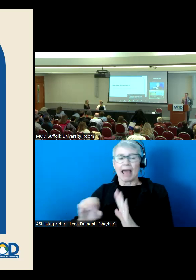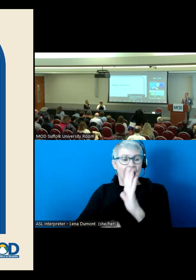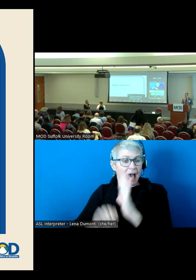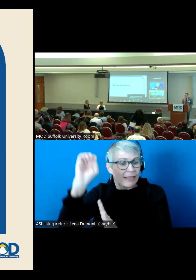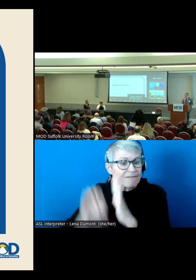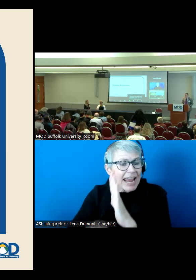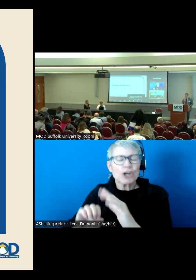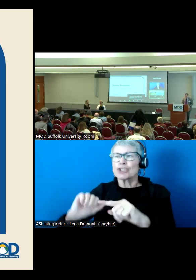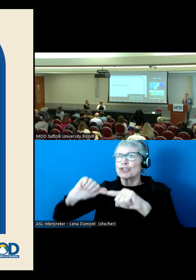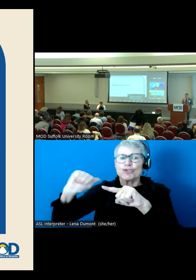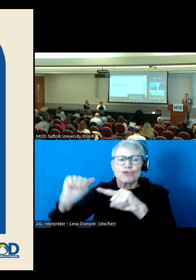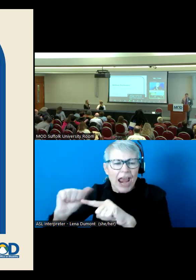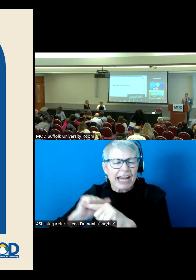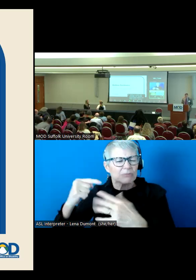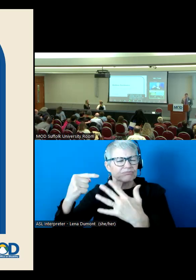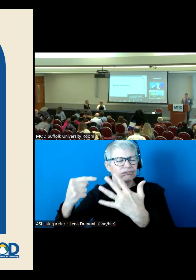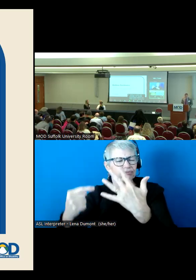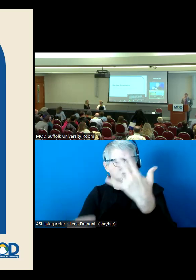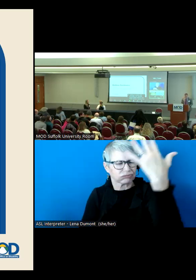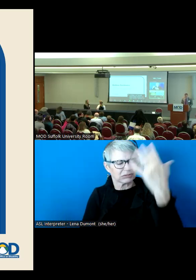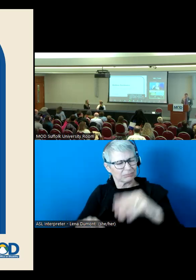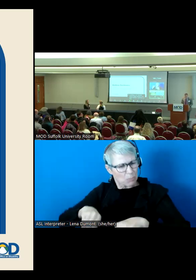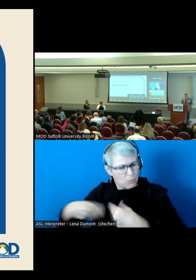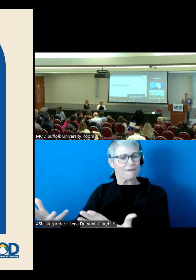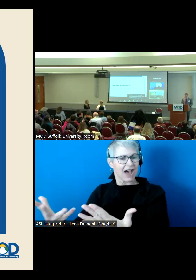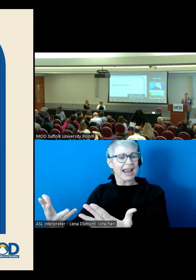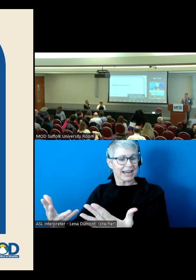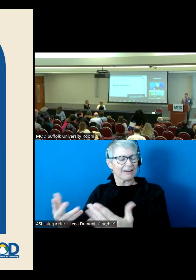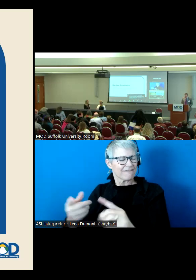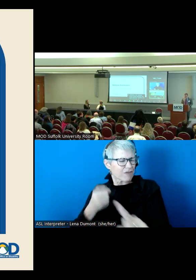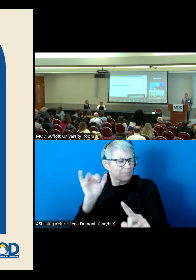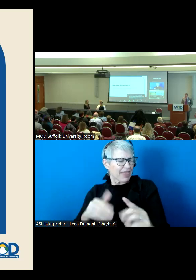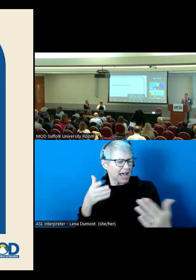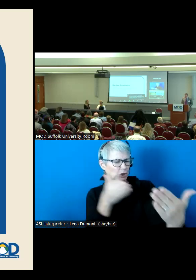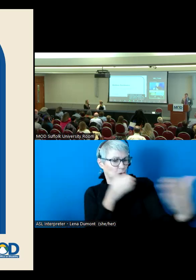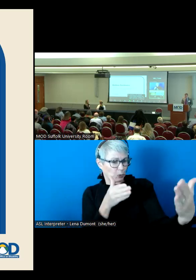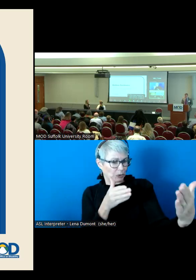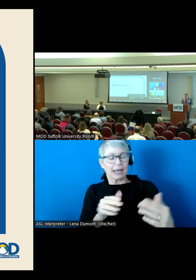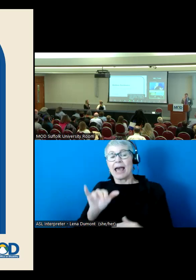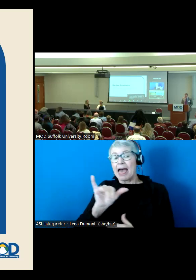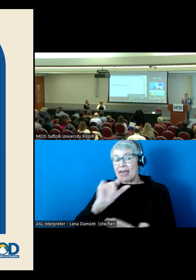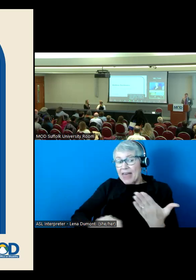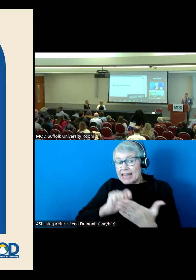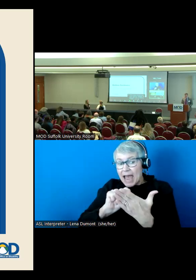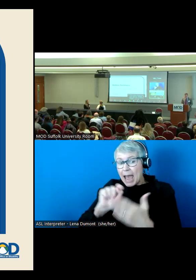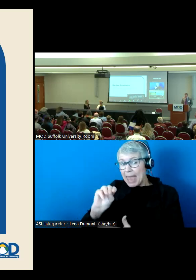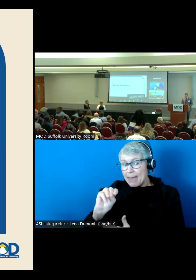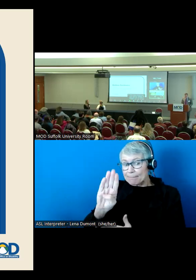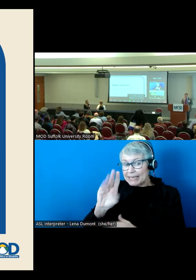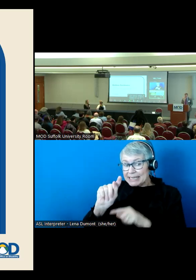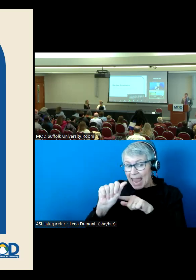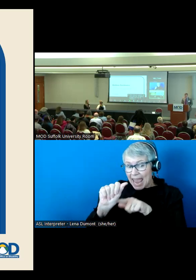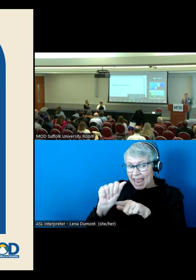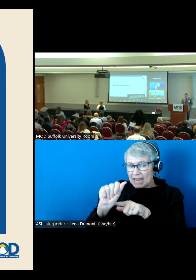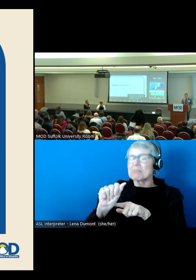and much, much more. As stated by the MBTA at the time, this agreement is based on a shared